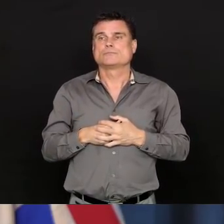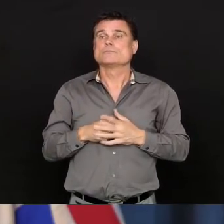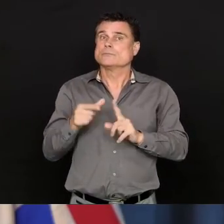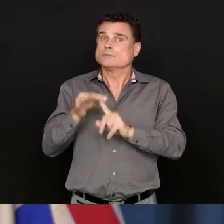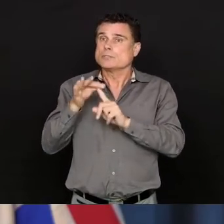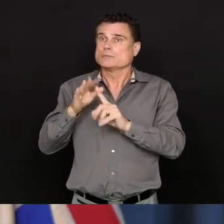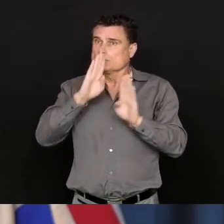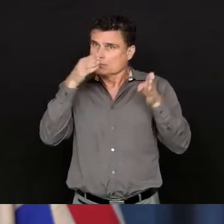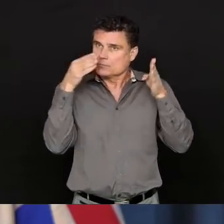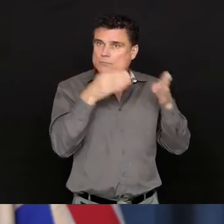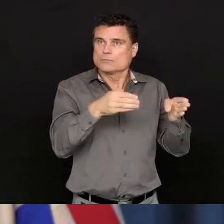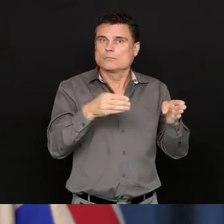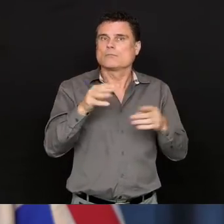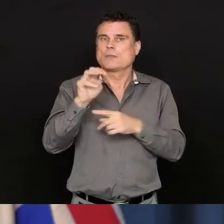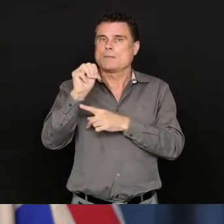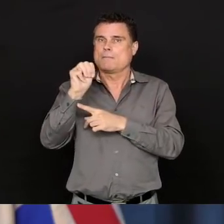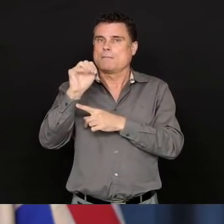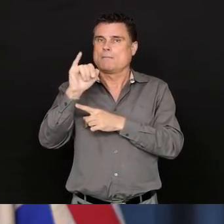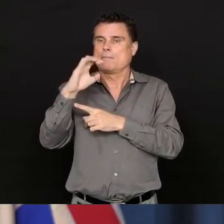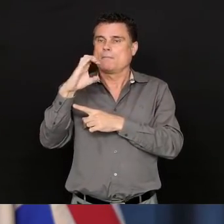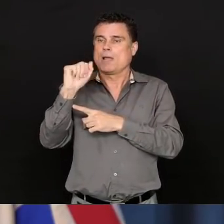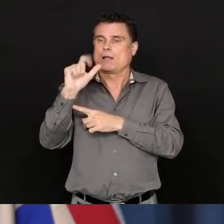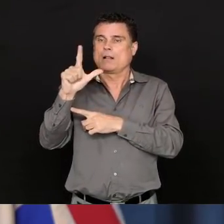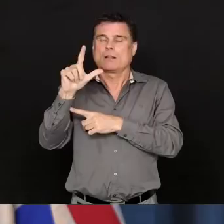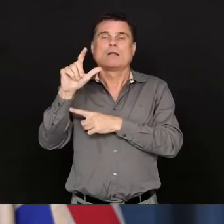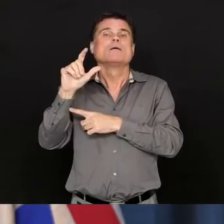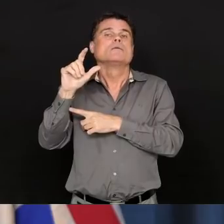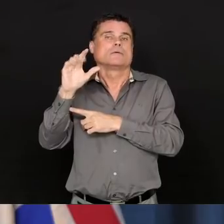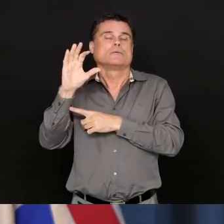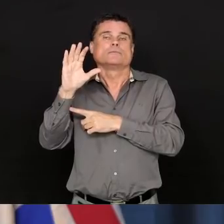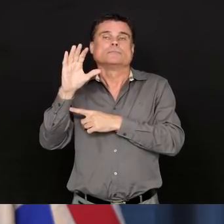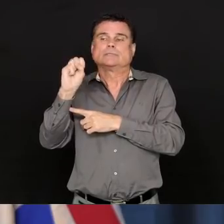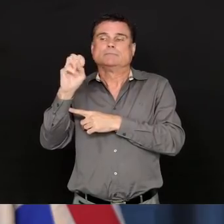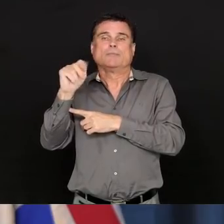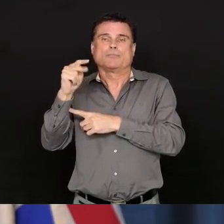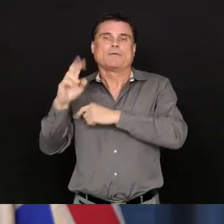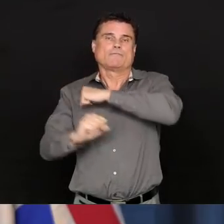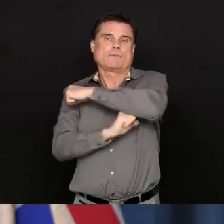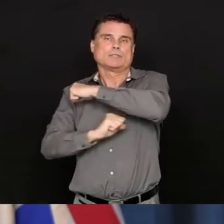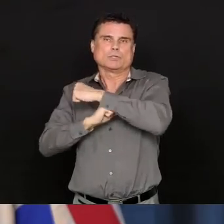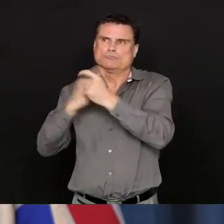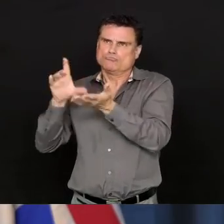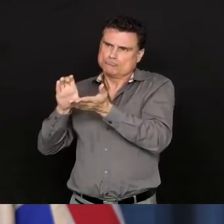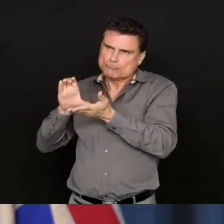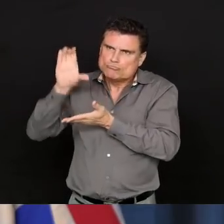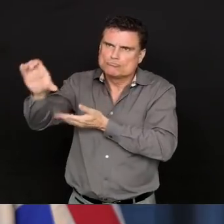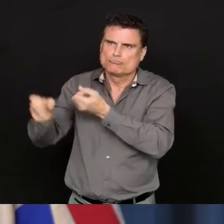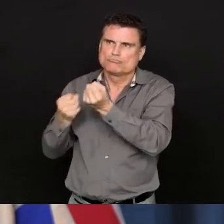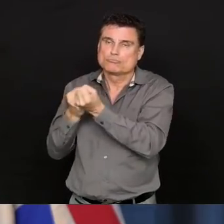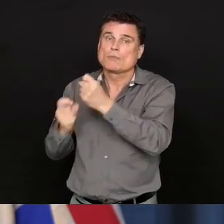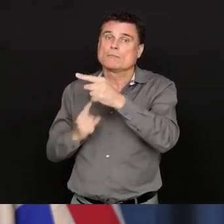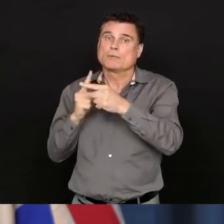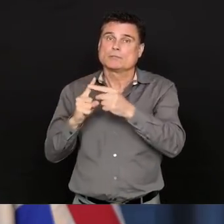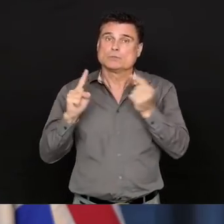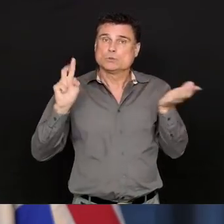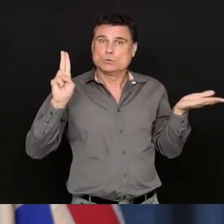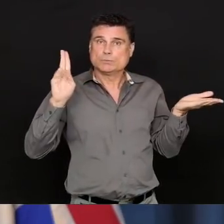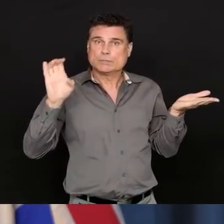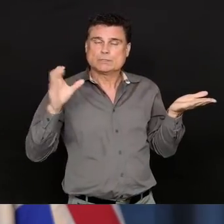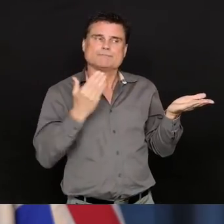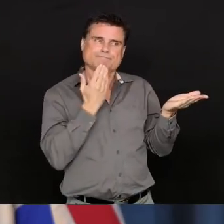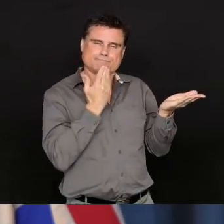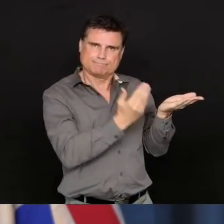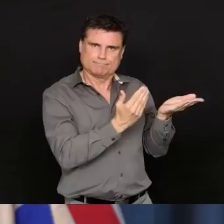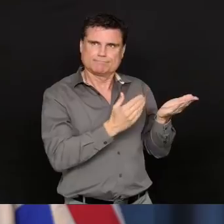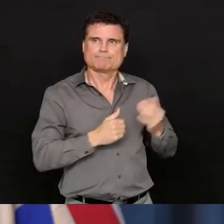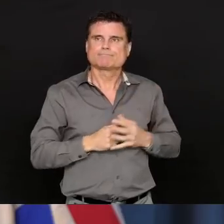of the universities across British Columbia, and I think this is going to be an important part of helping us get through